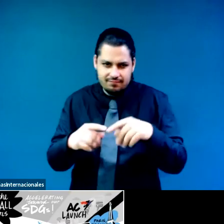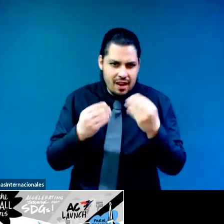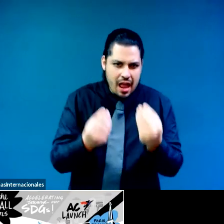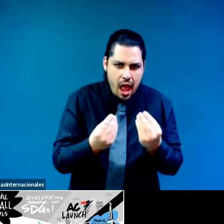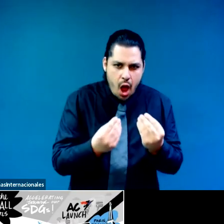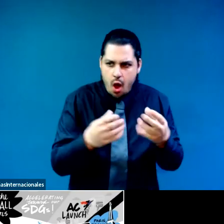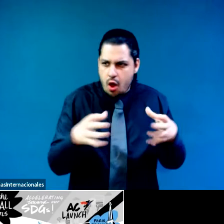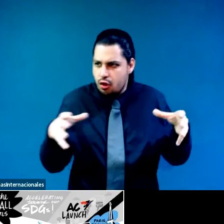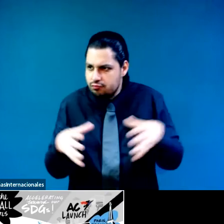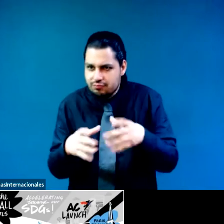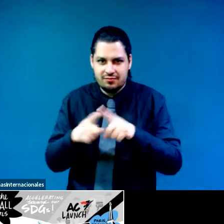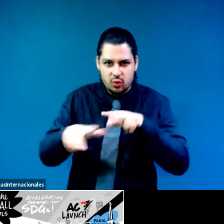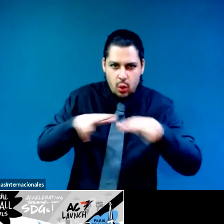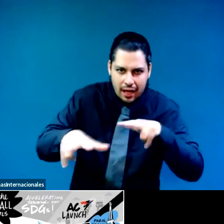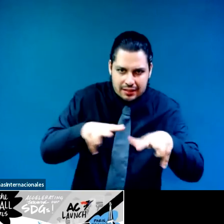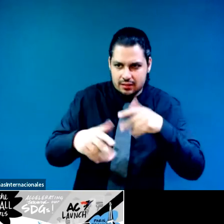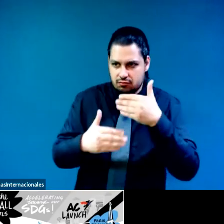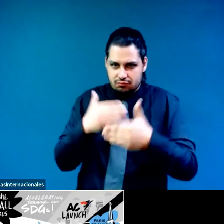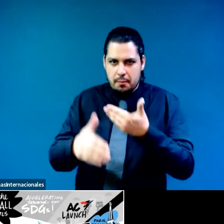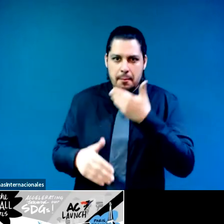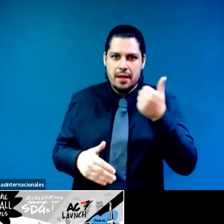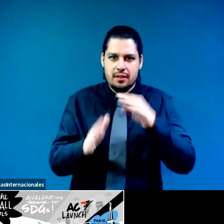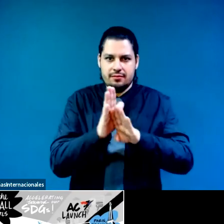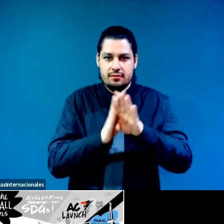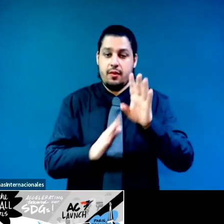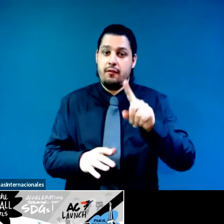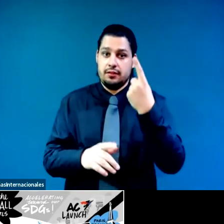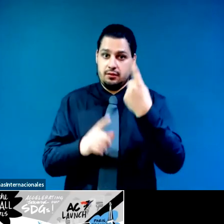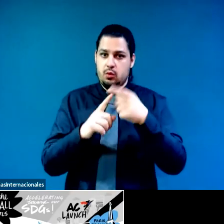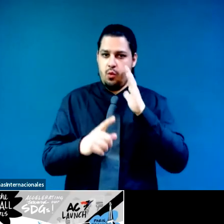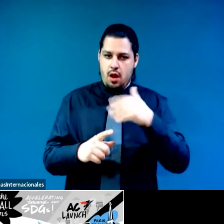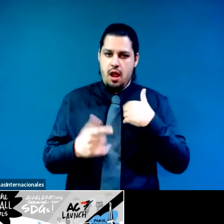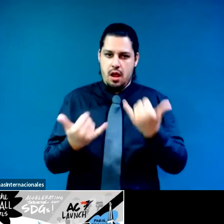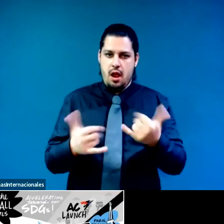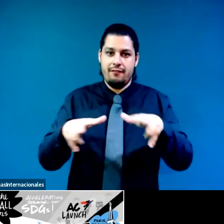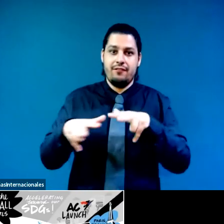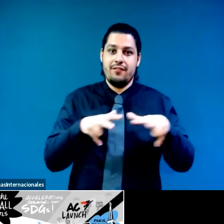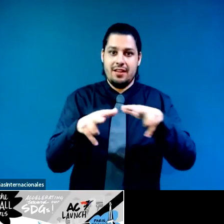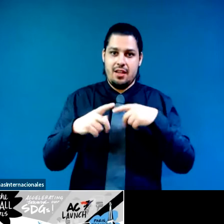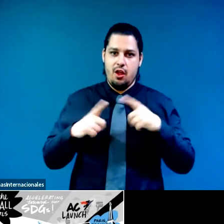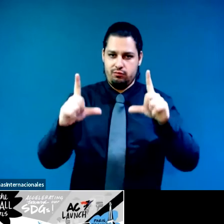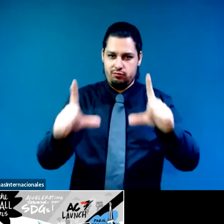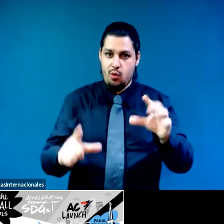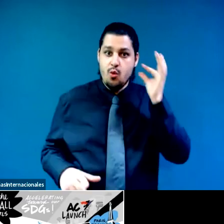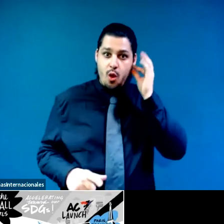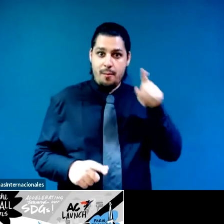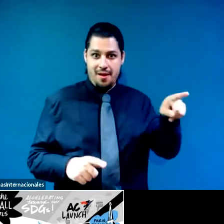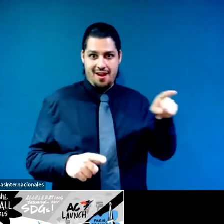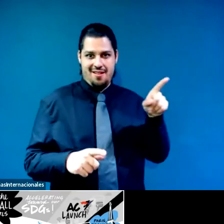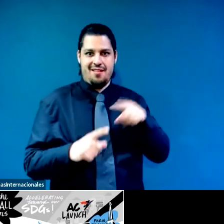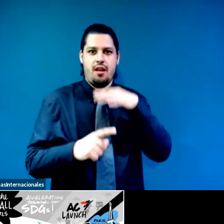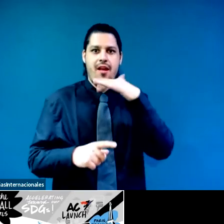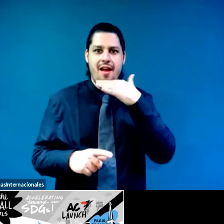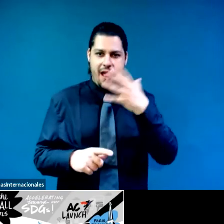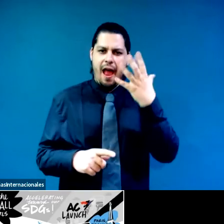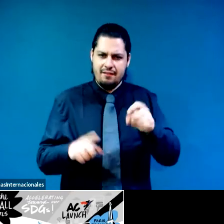will amplify the voices of women from around the world. And then we will have a question and answer session